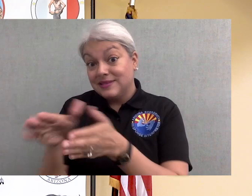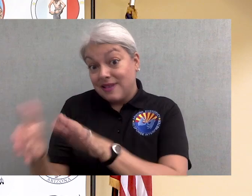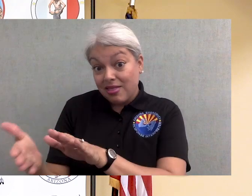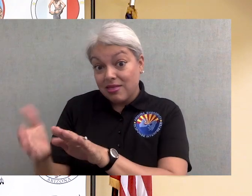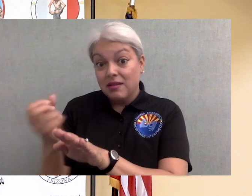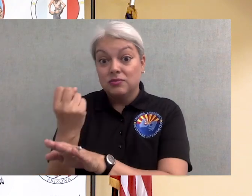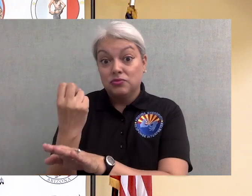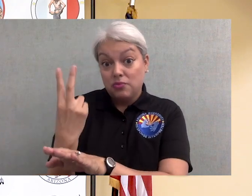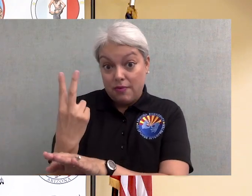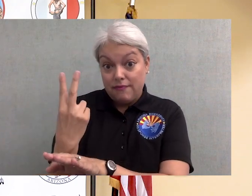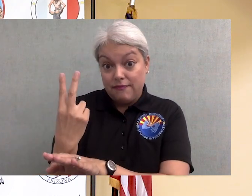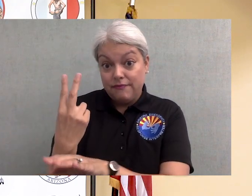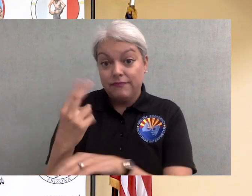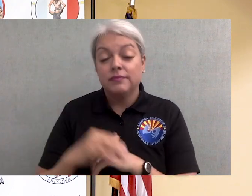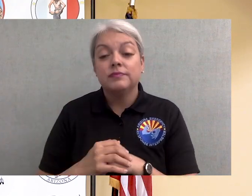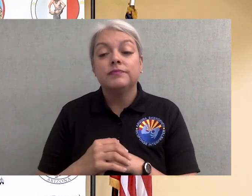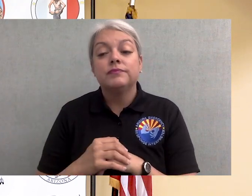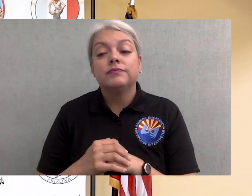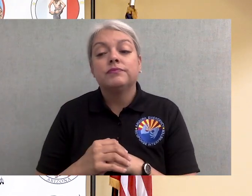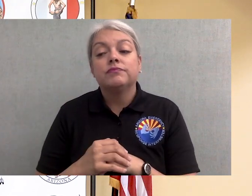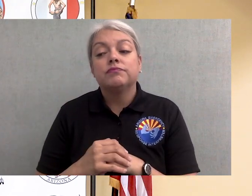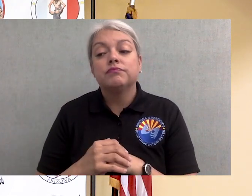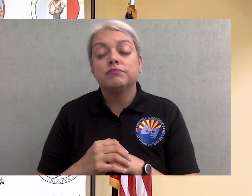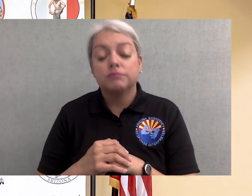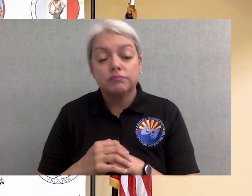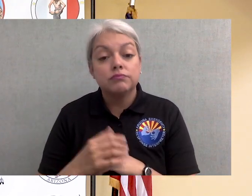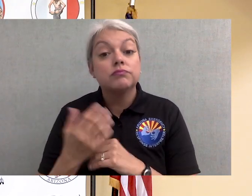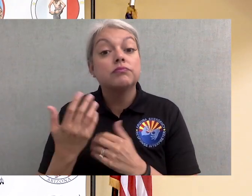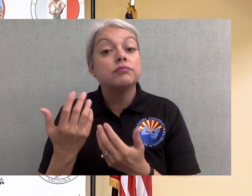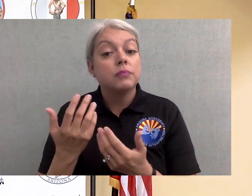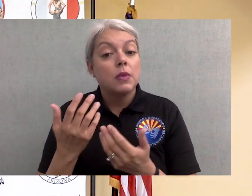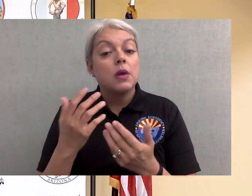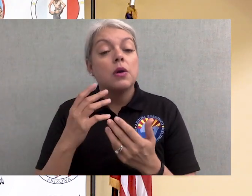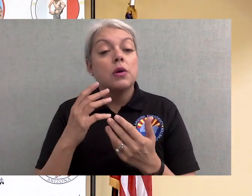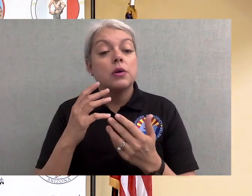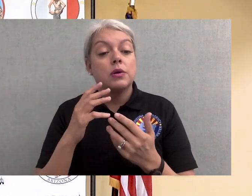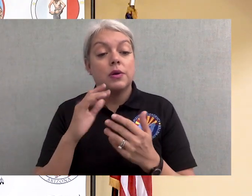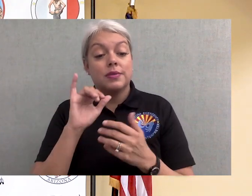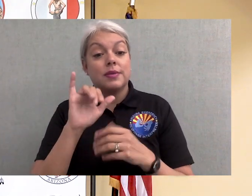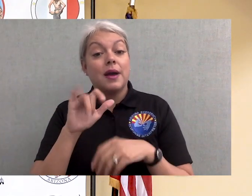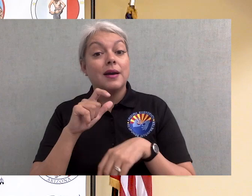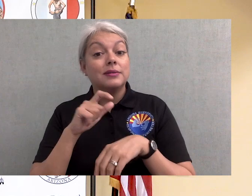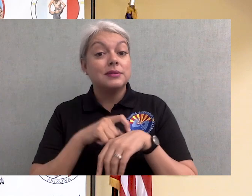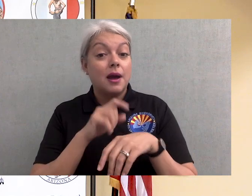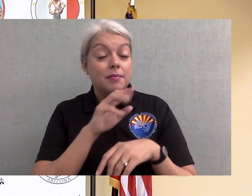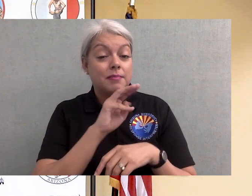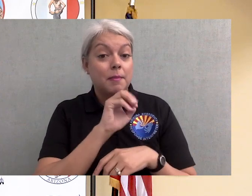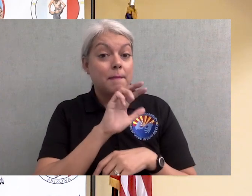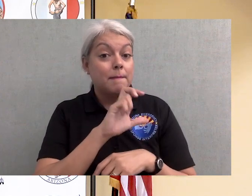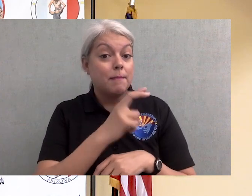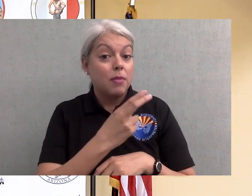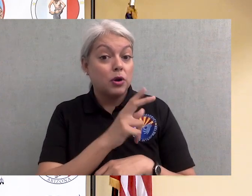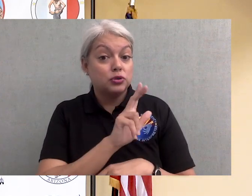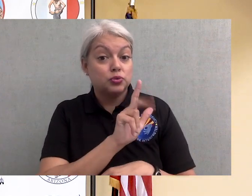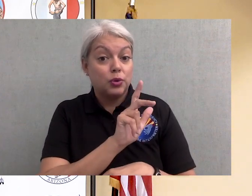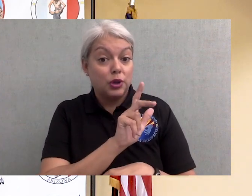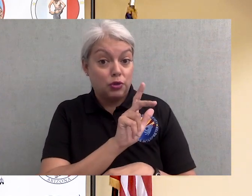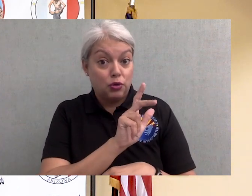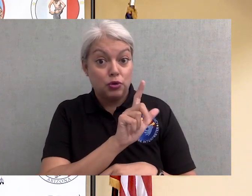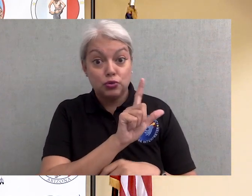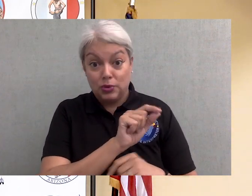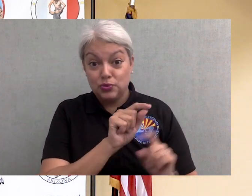And from the testing time, or the testing dates of March 23rd, 2020 to November